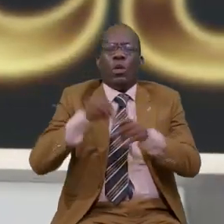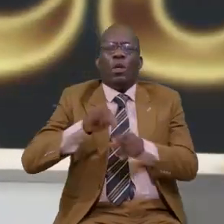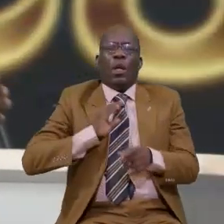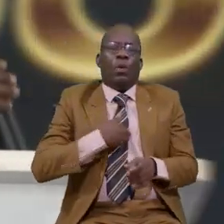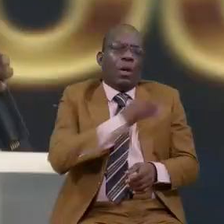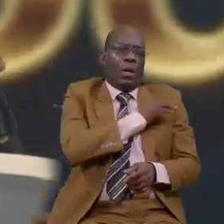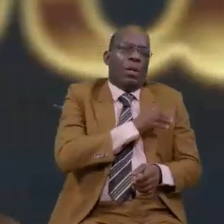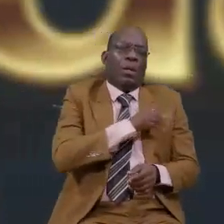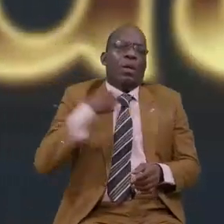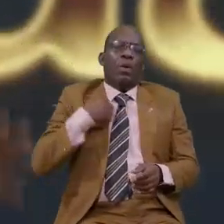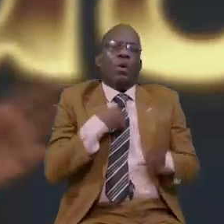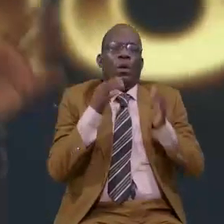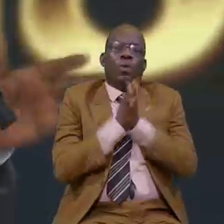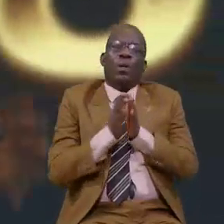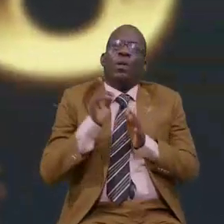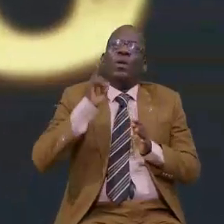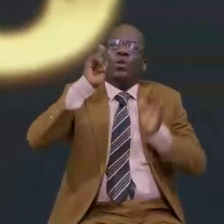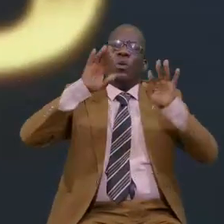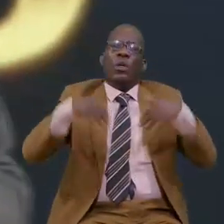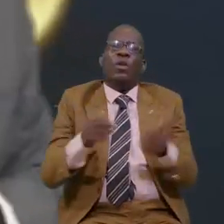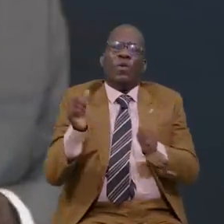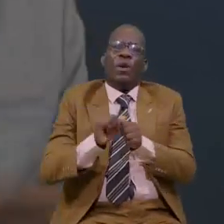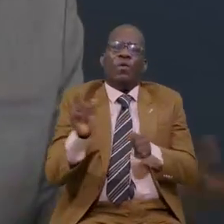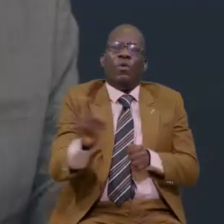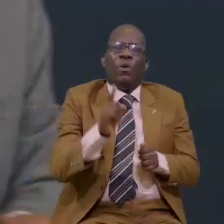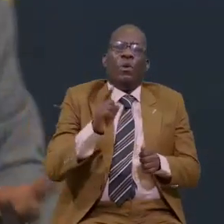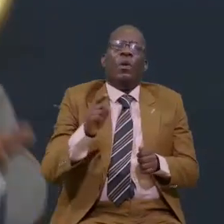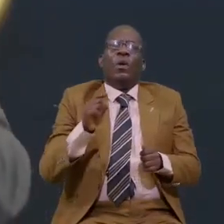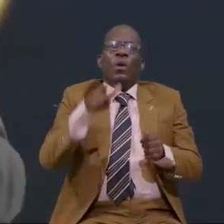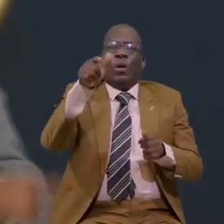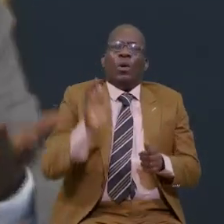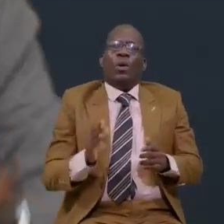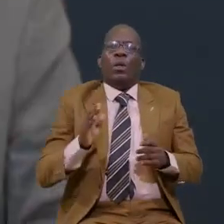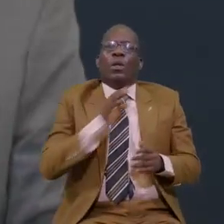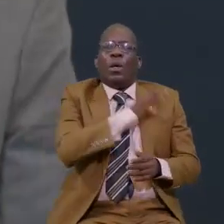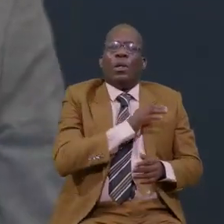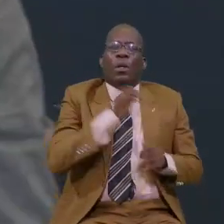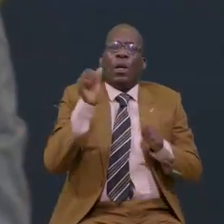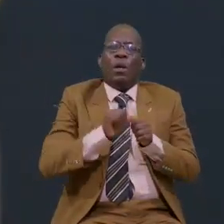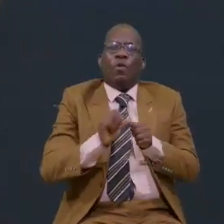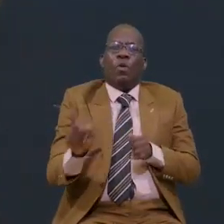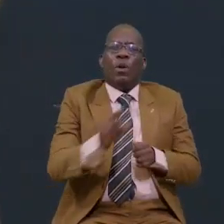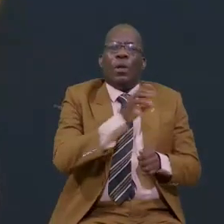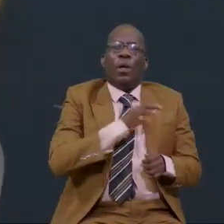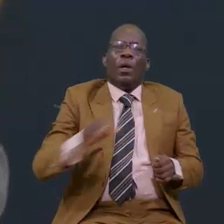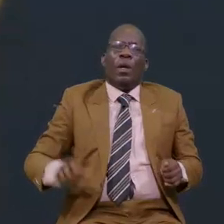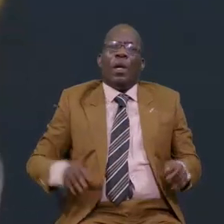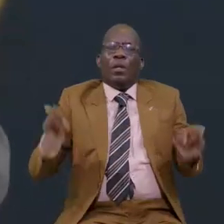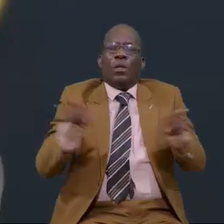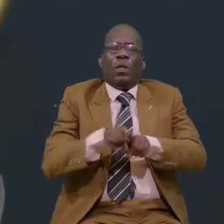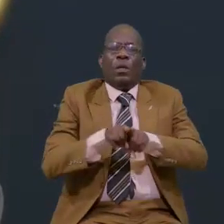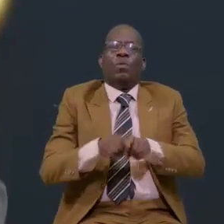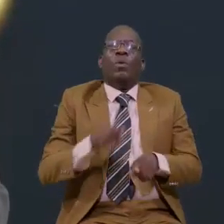grant everyone godly character. Everyone Christ-like character. Not